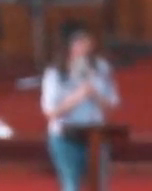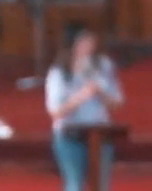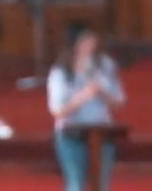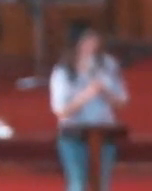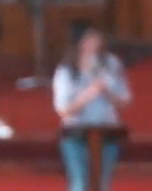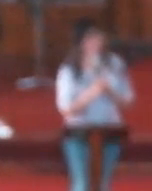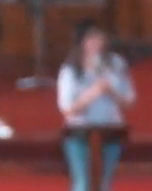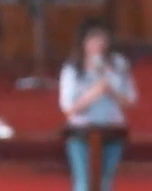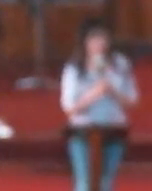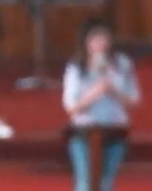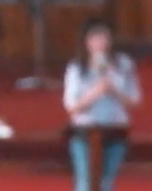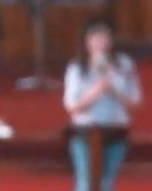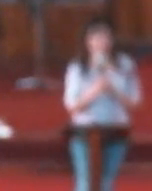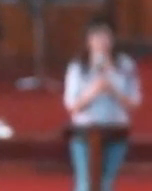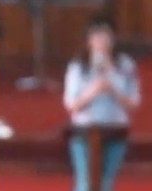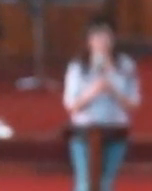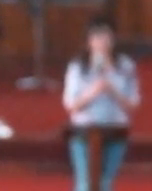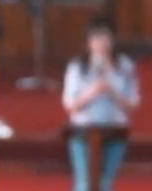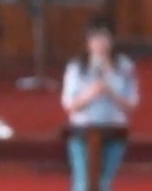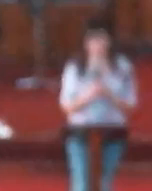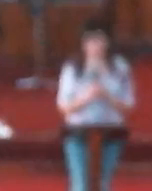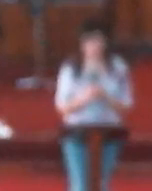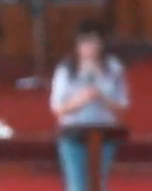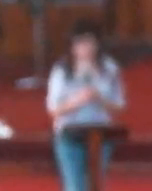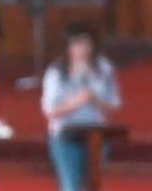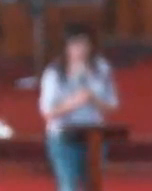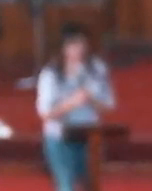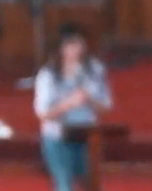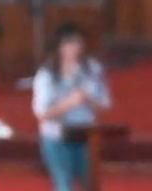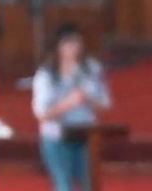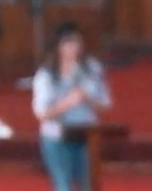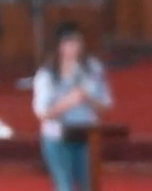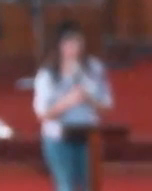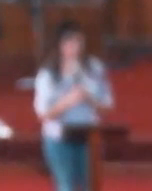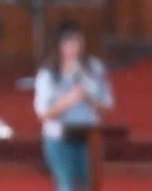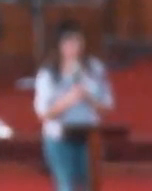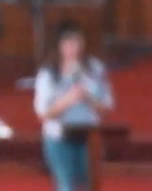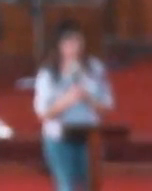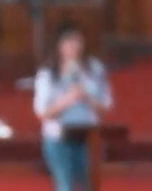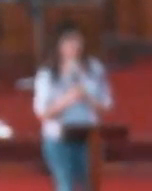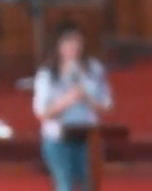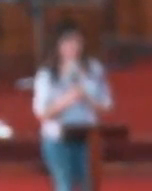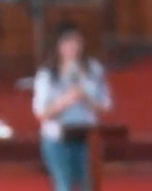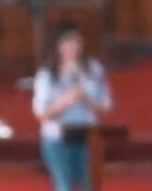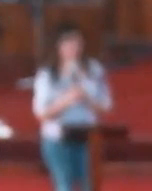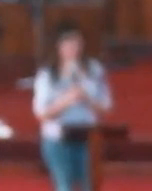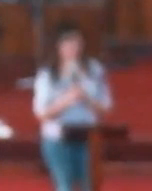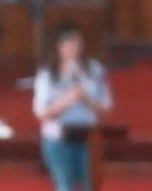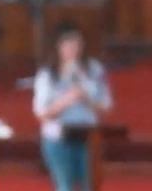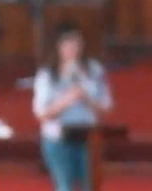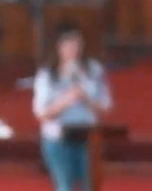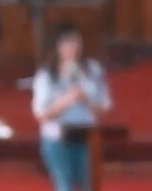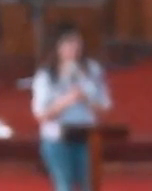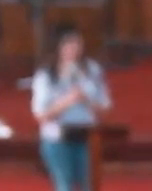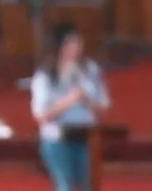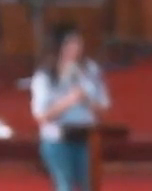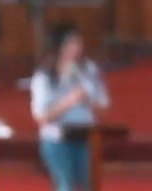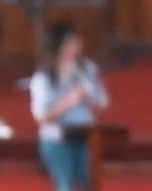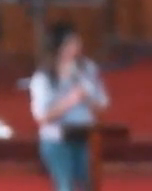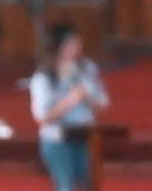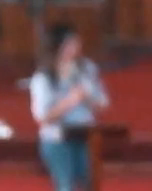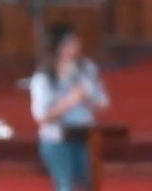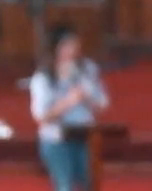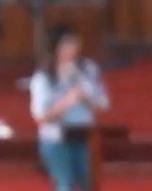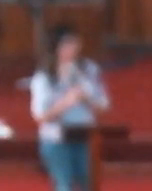faith did grow and they ended up working up in signs and wonders and miracles. Corrijo, Dios siguió haciendo señales y milagros por medio